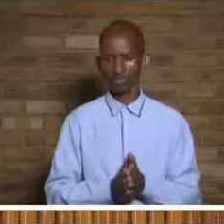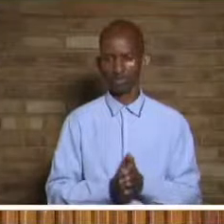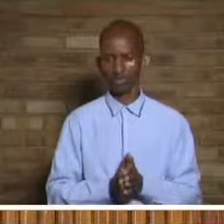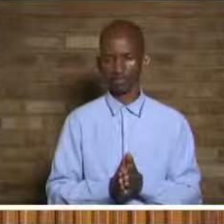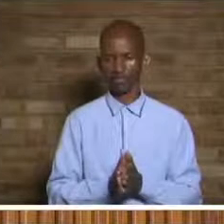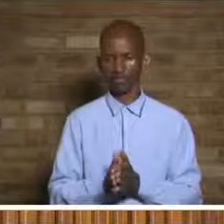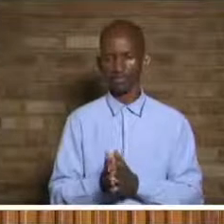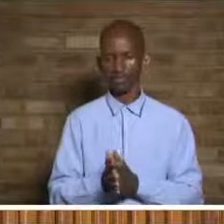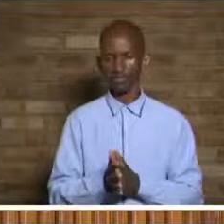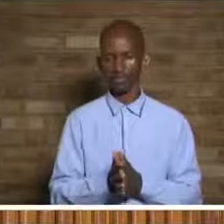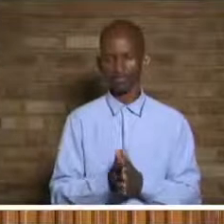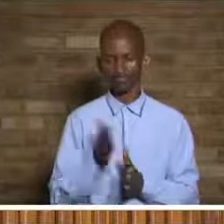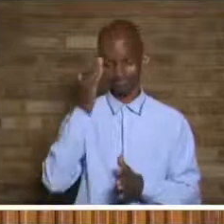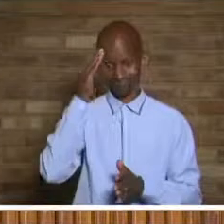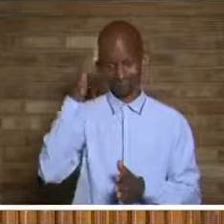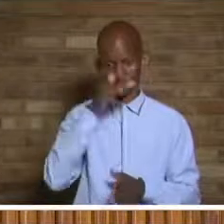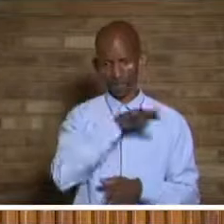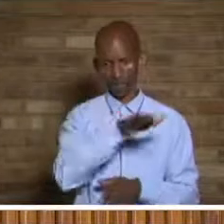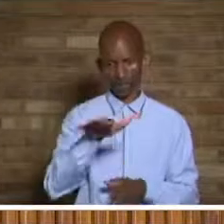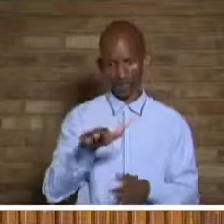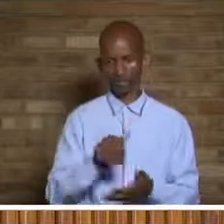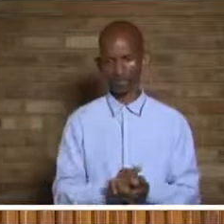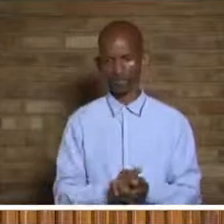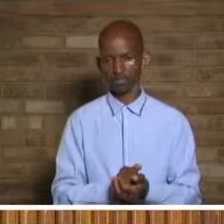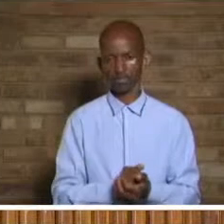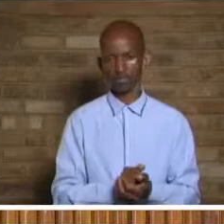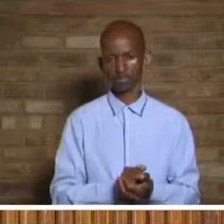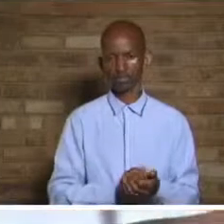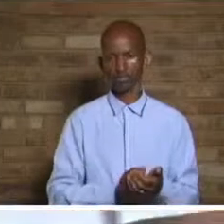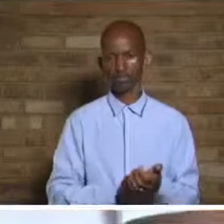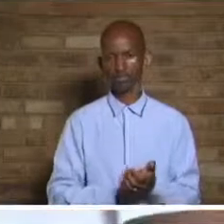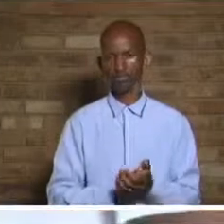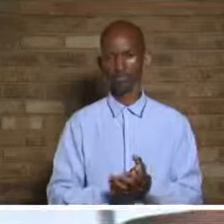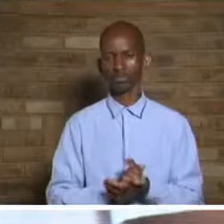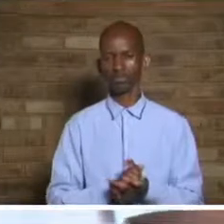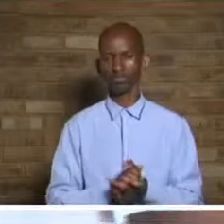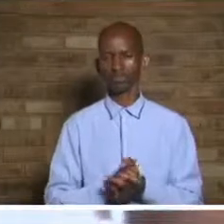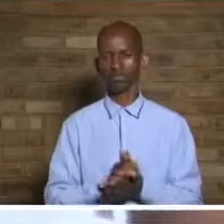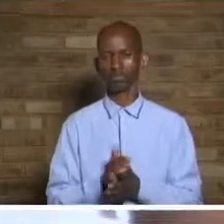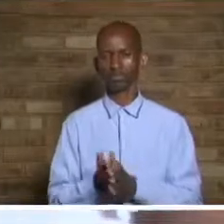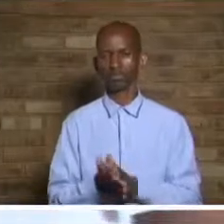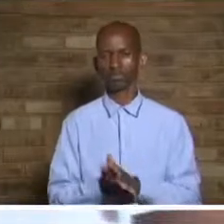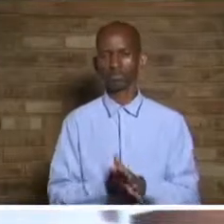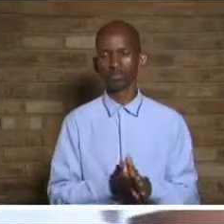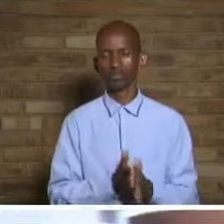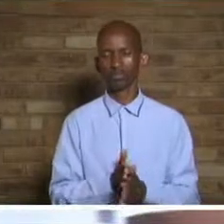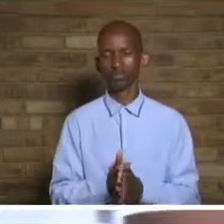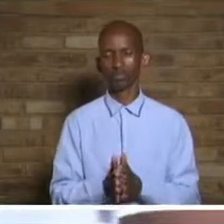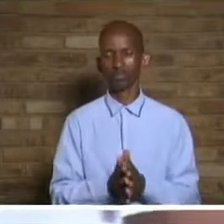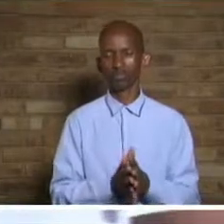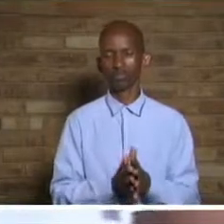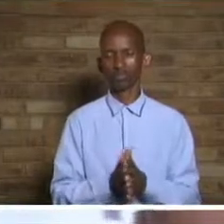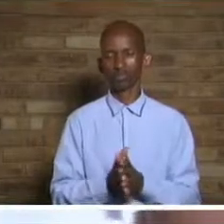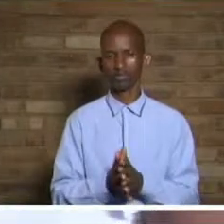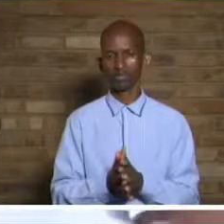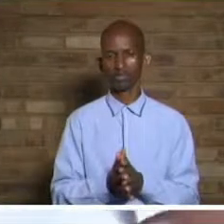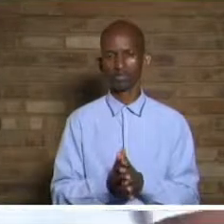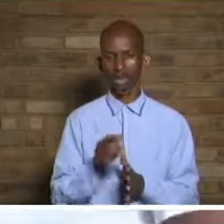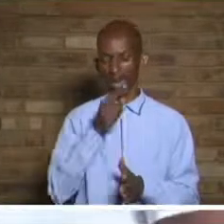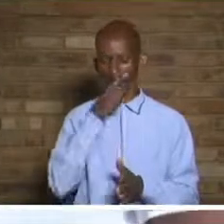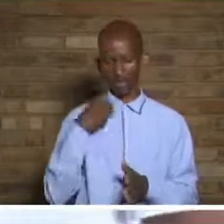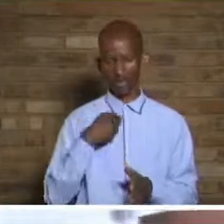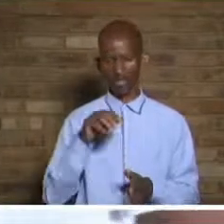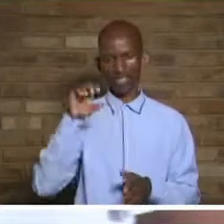Ngiyanibingelela. I greet you all. Ngunombulelo Sithole from Mogale sub-region. I am